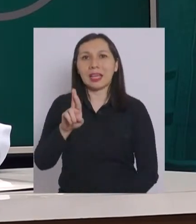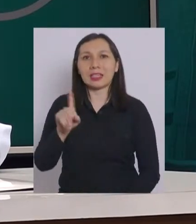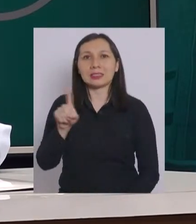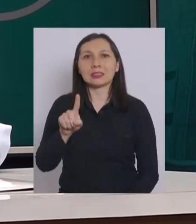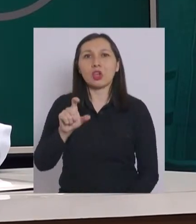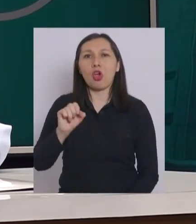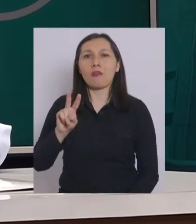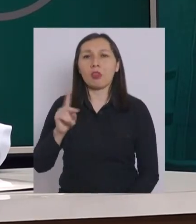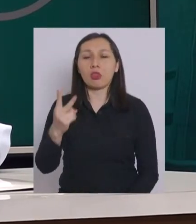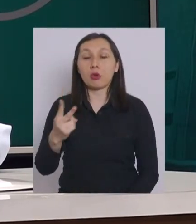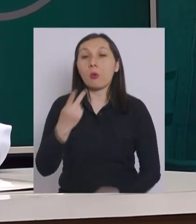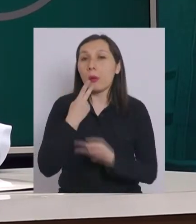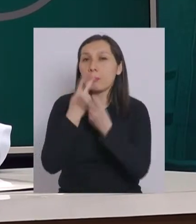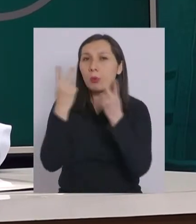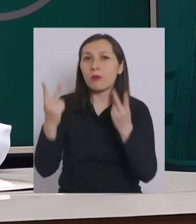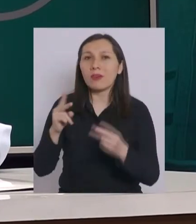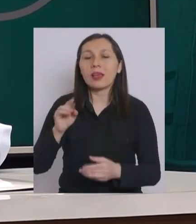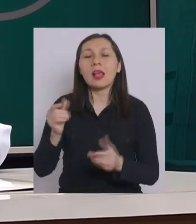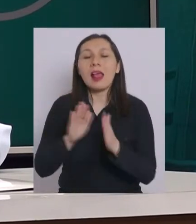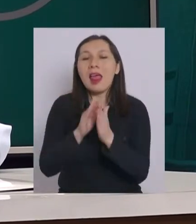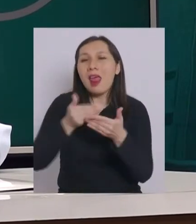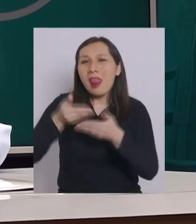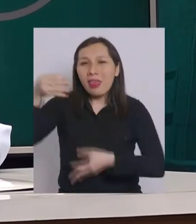of antibodies of